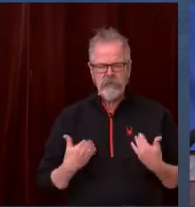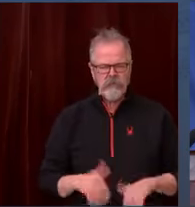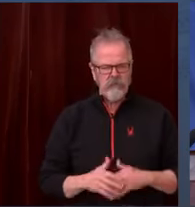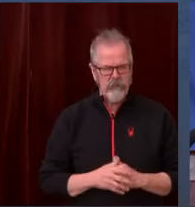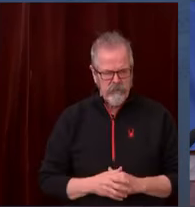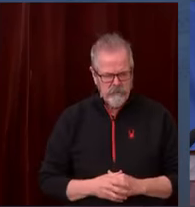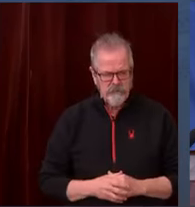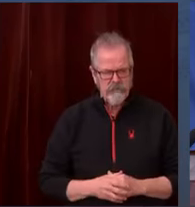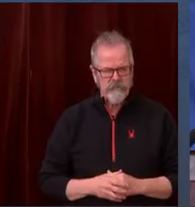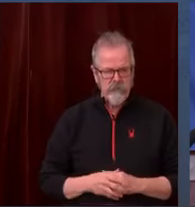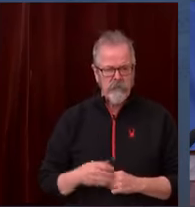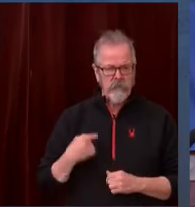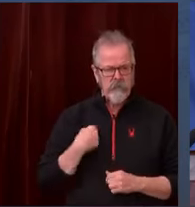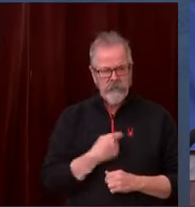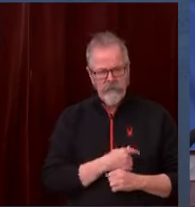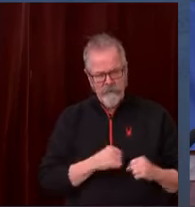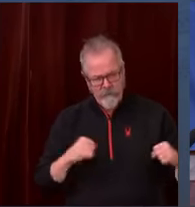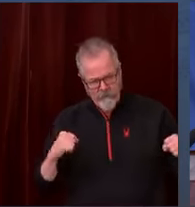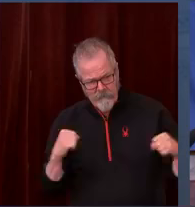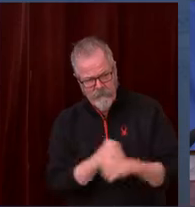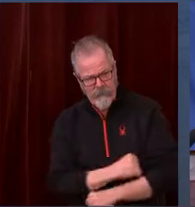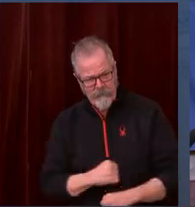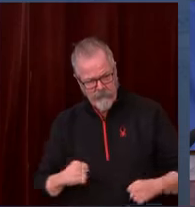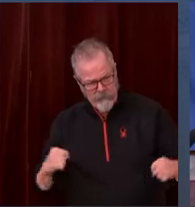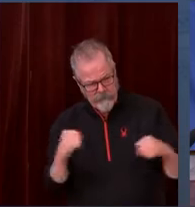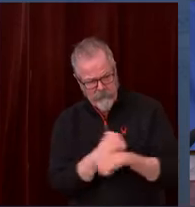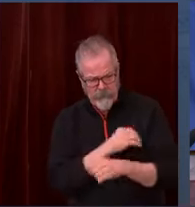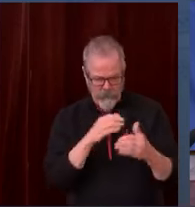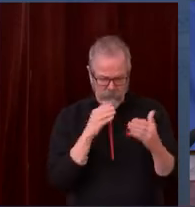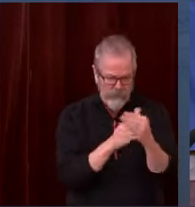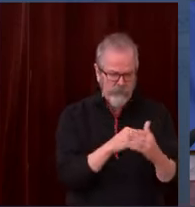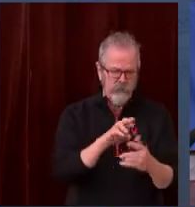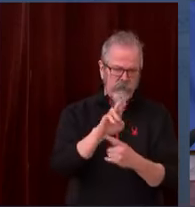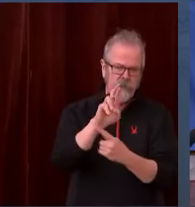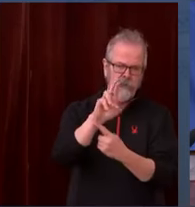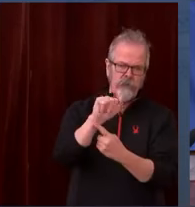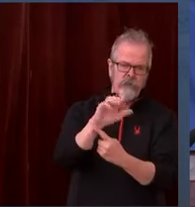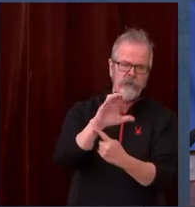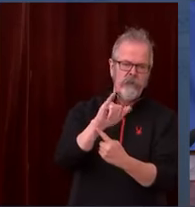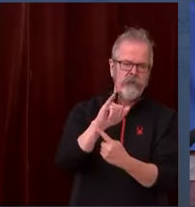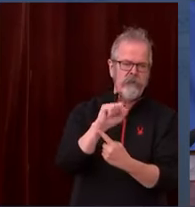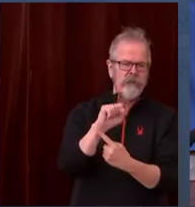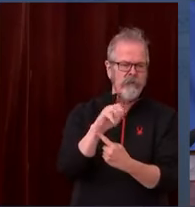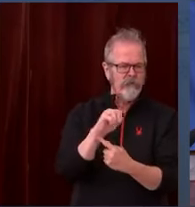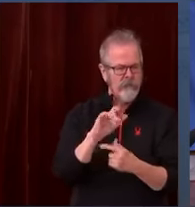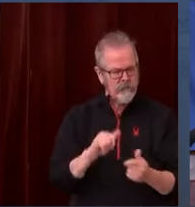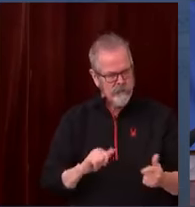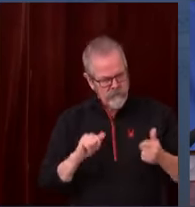against racism. And I think we had a great chance to do that this year. So let's go get them. Thanks very much.